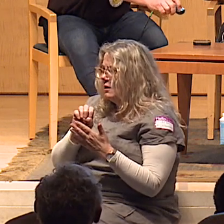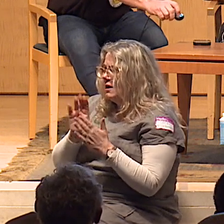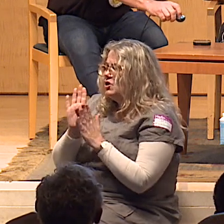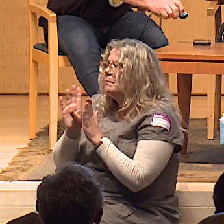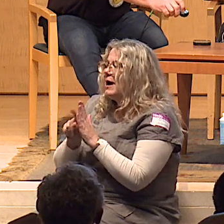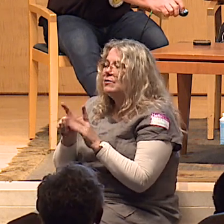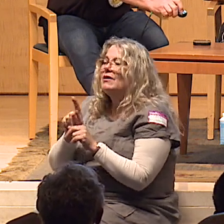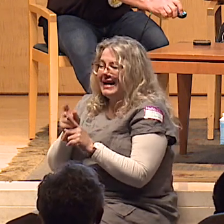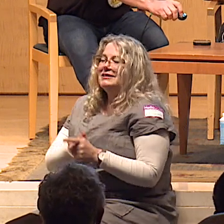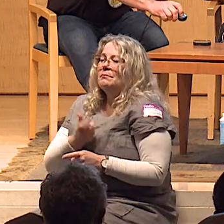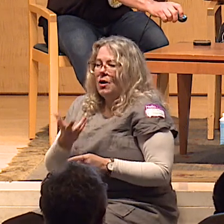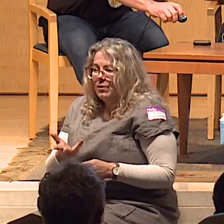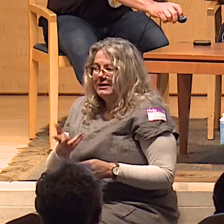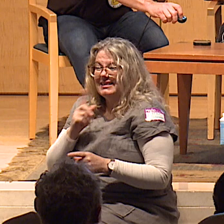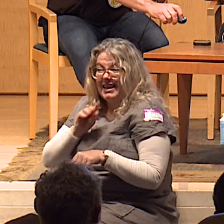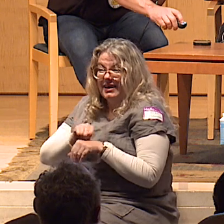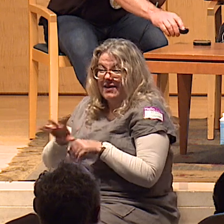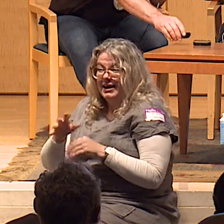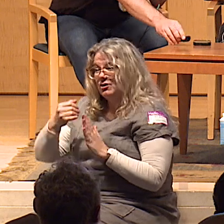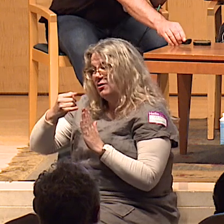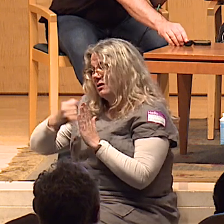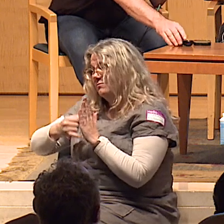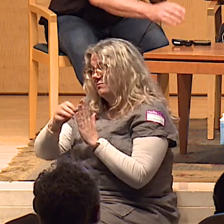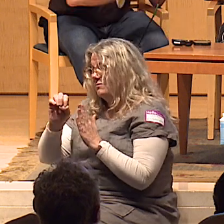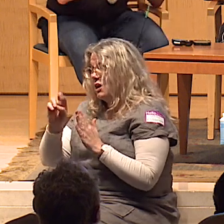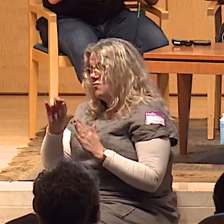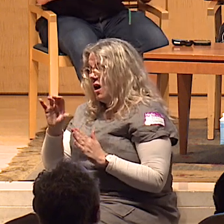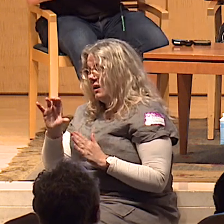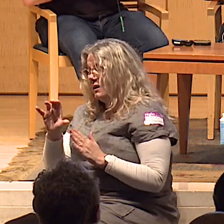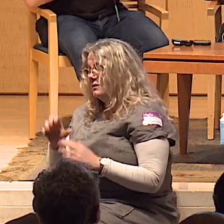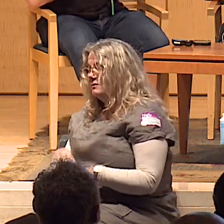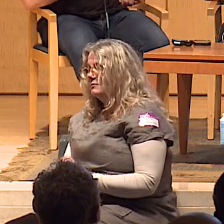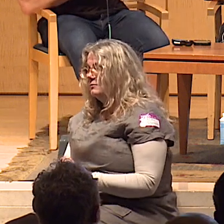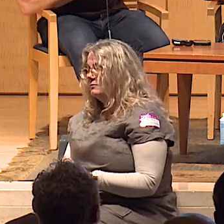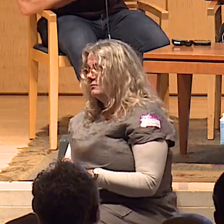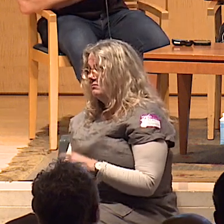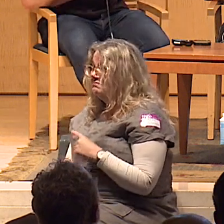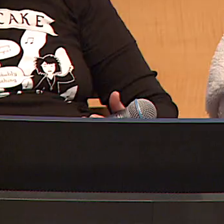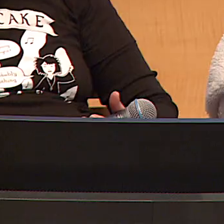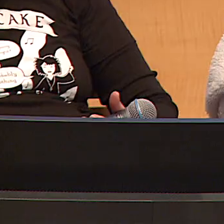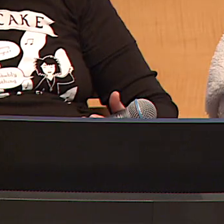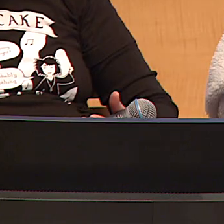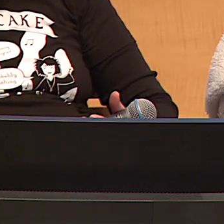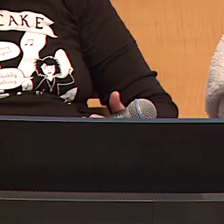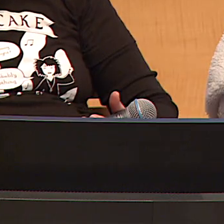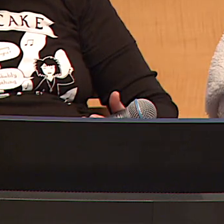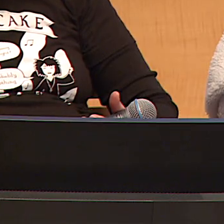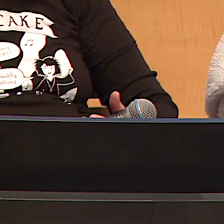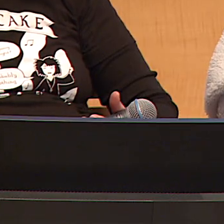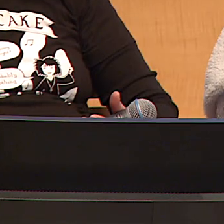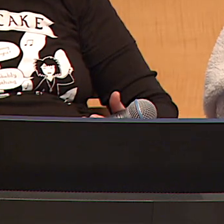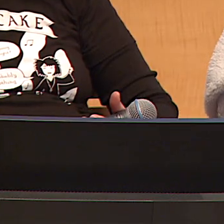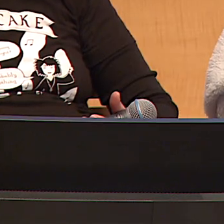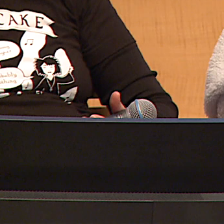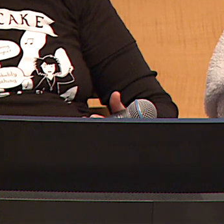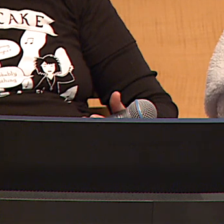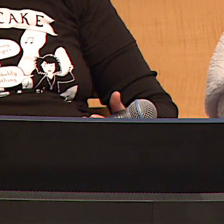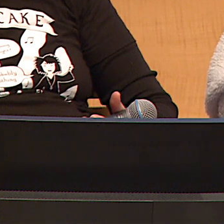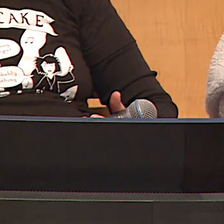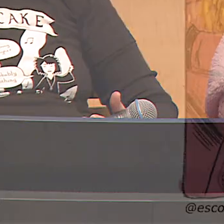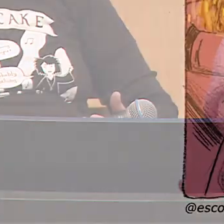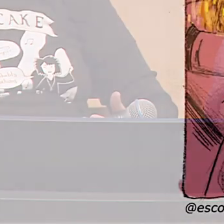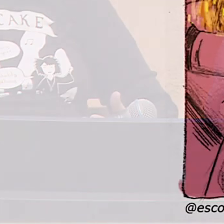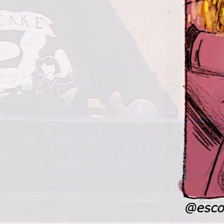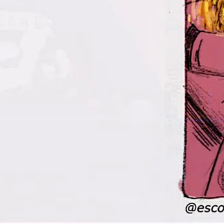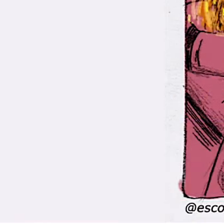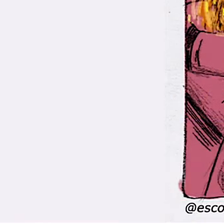and illustration? Mm-hmm. Well, often people ask me if I write and draw in a particular order,